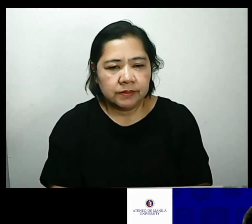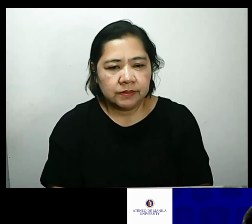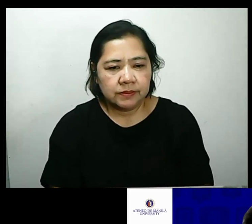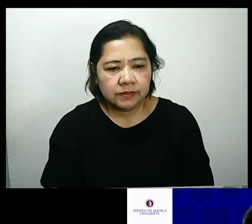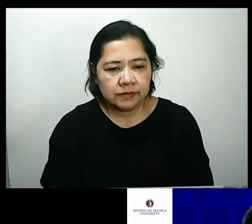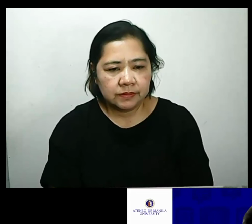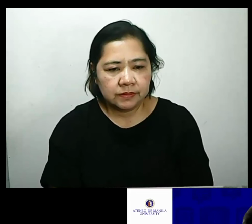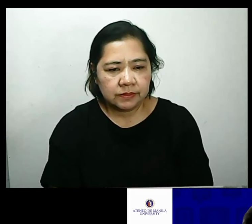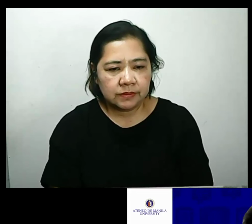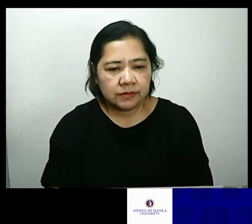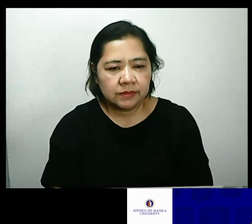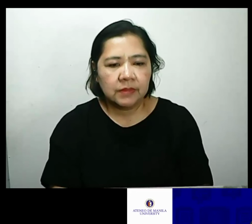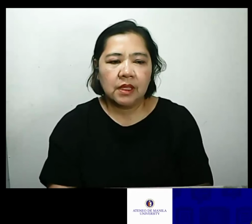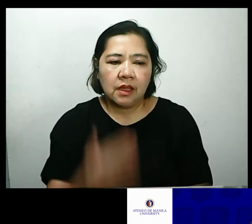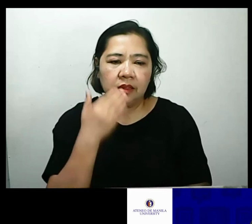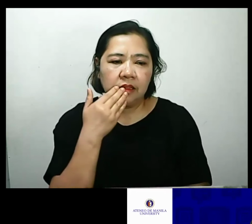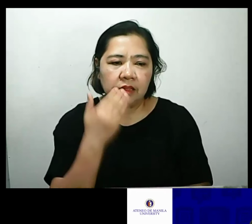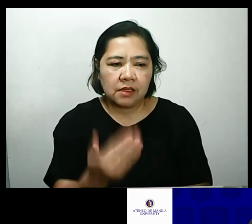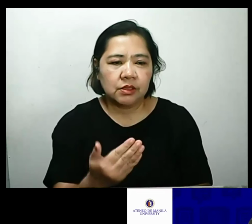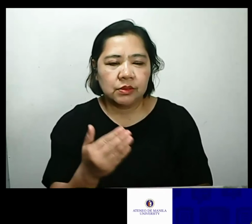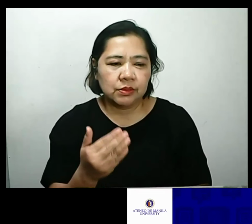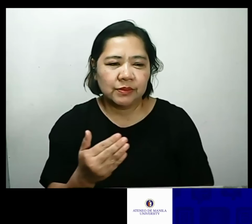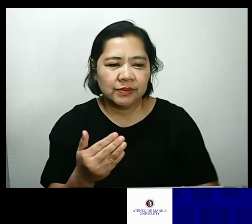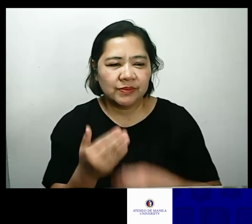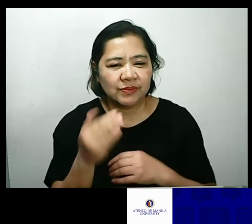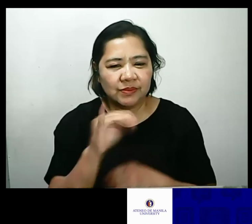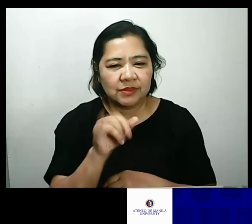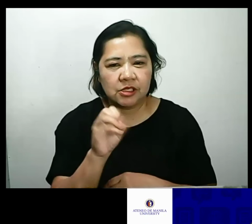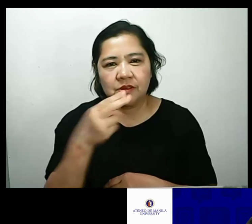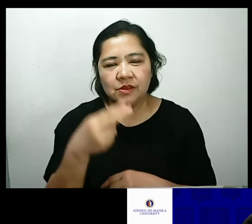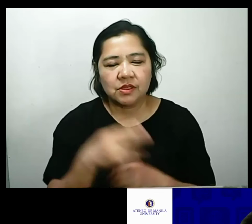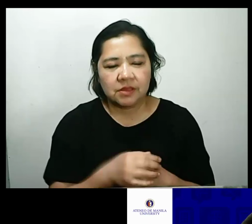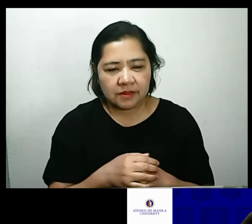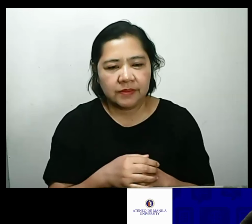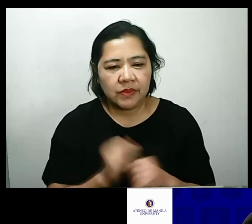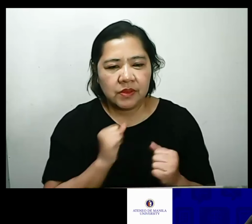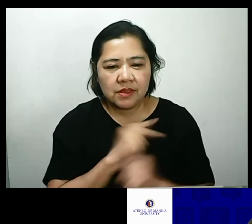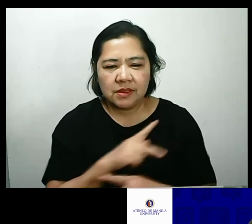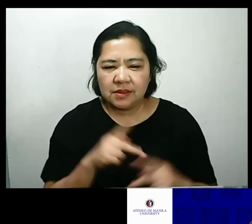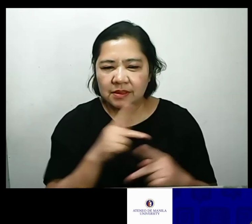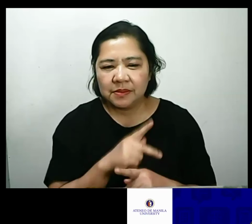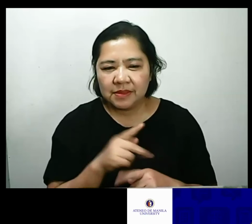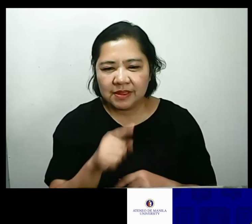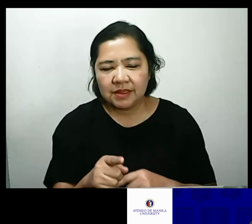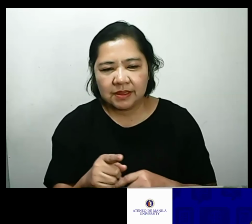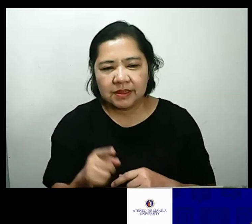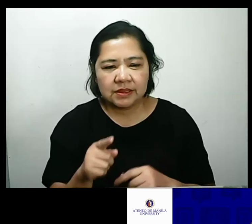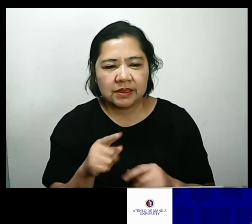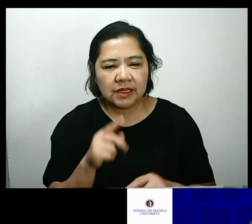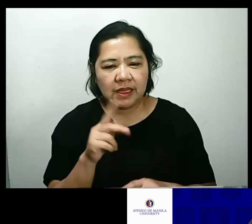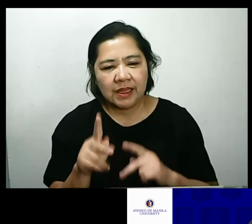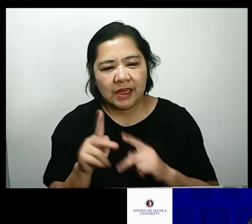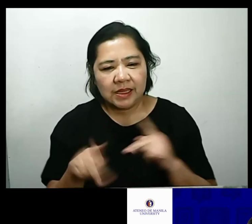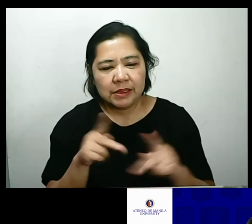Thank you very much, Josh. And we do appreciate that a member of the audience felt comfortable enough to message you directly for